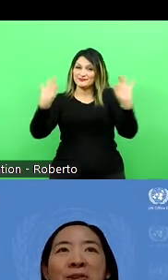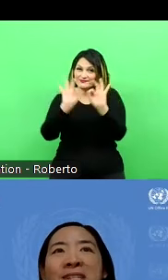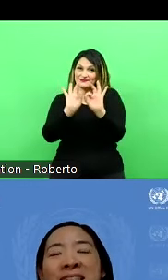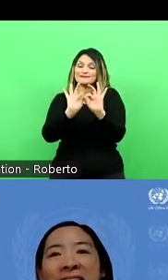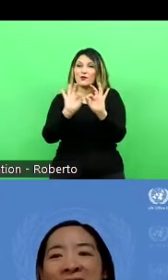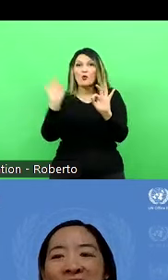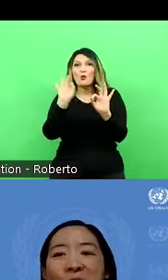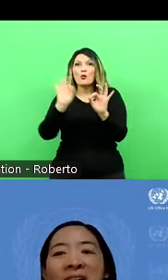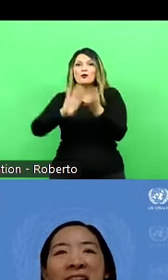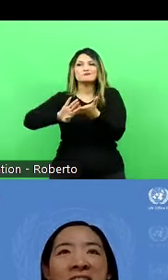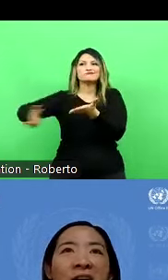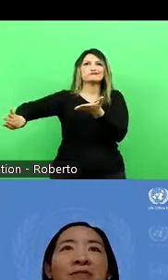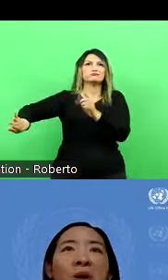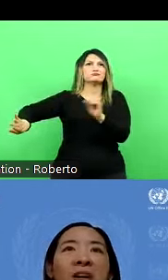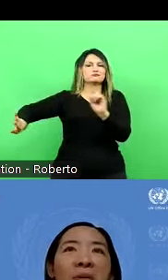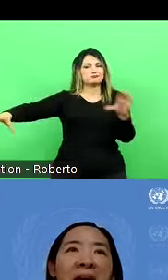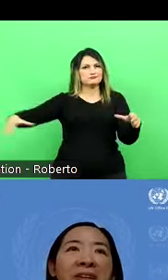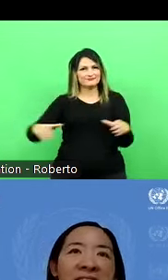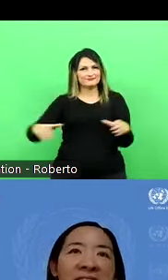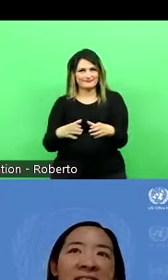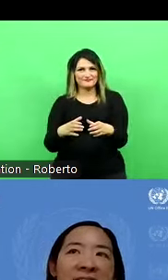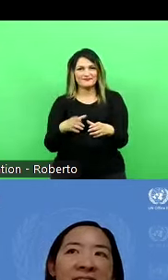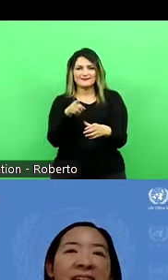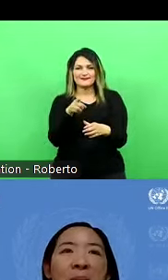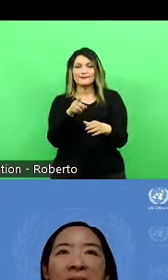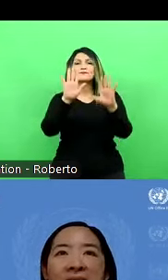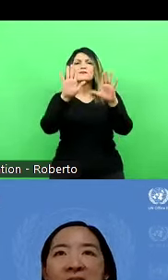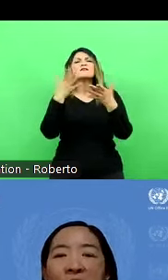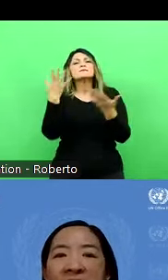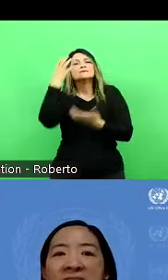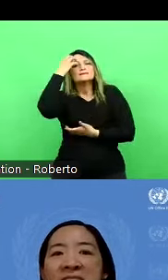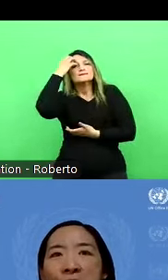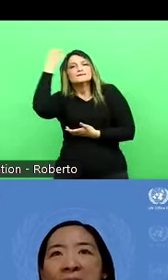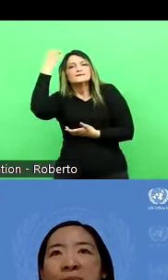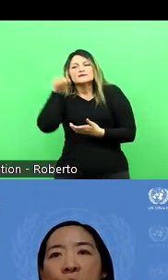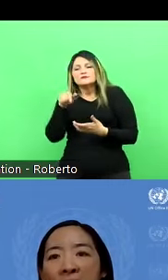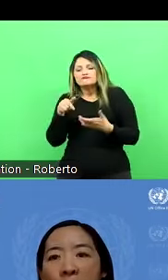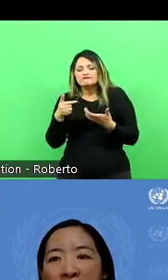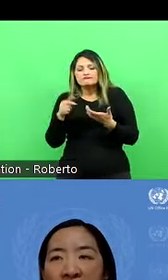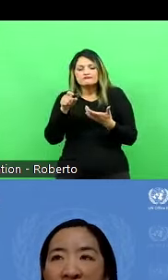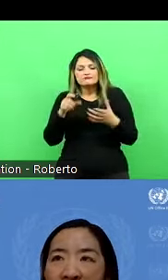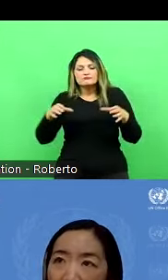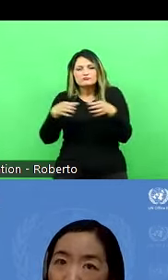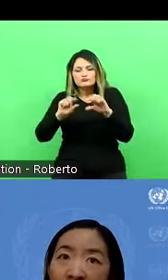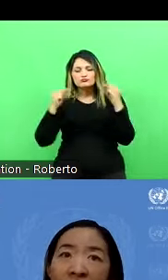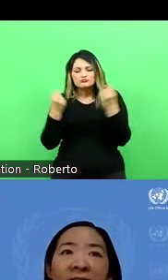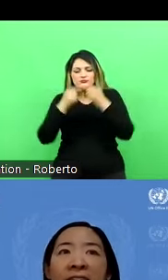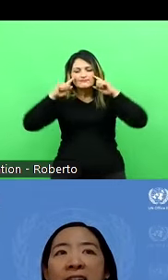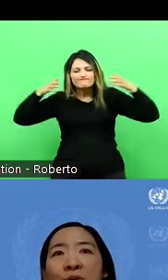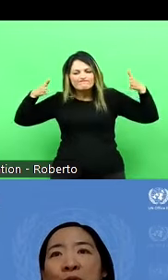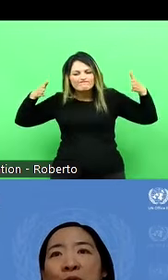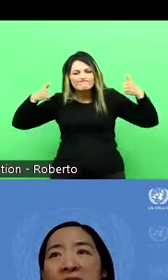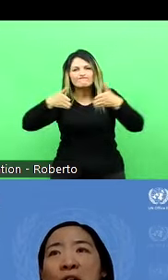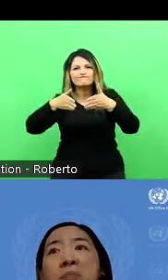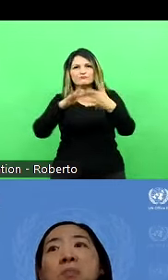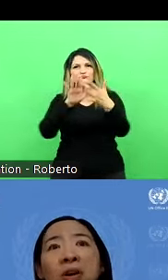important note is that this scorecard is not for comparing cities, but it's for the cities to capture well what you have done good and